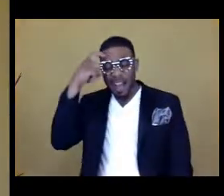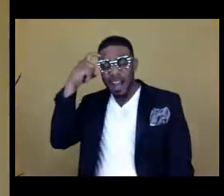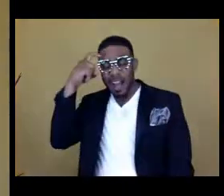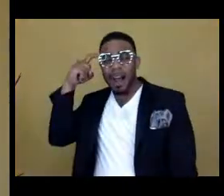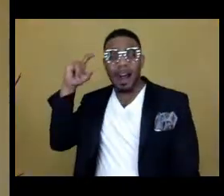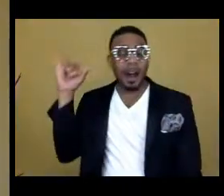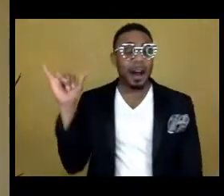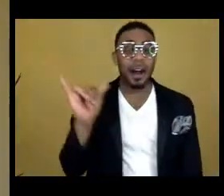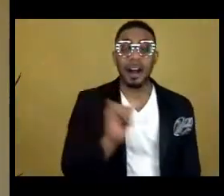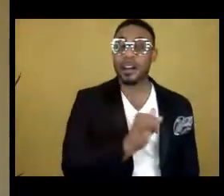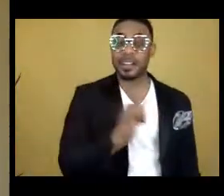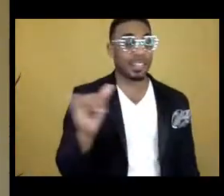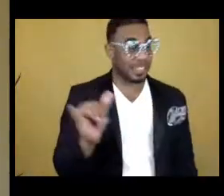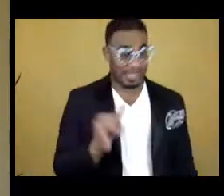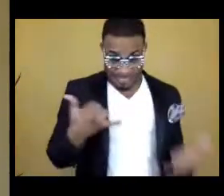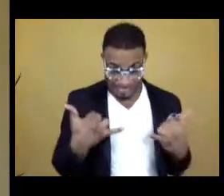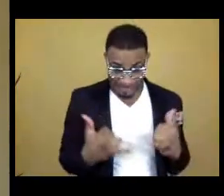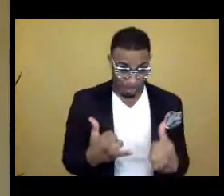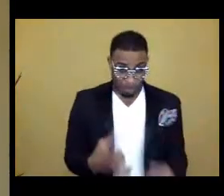scars, still